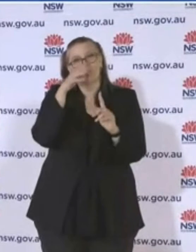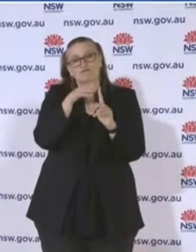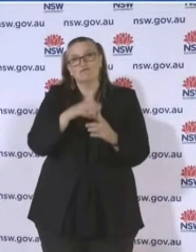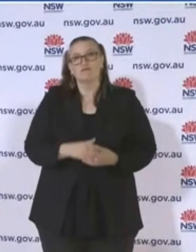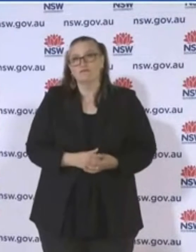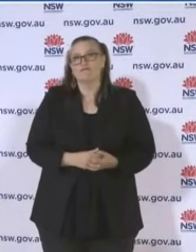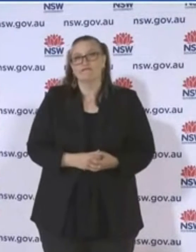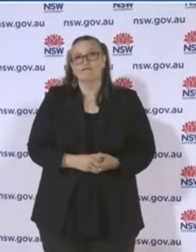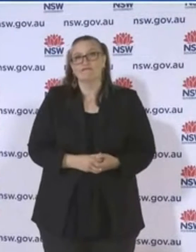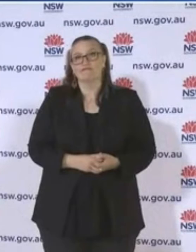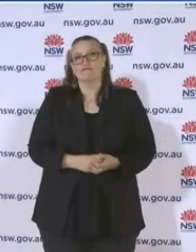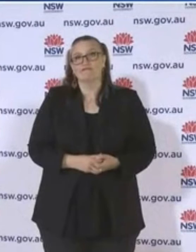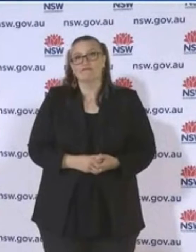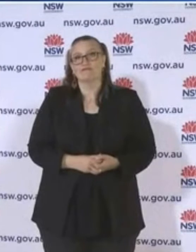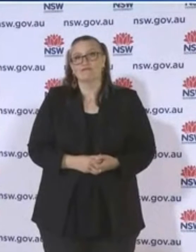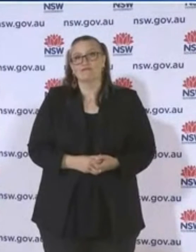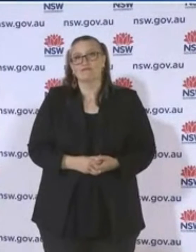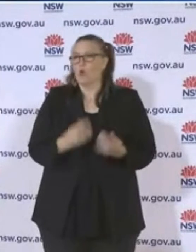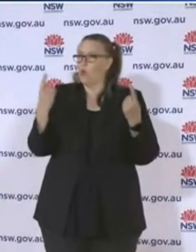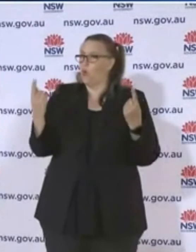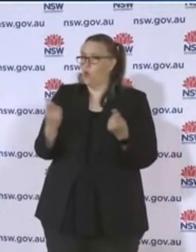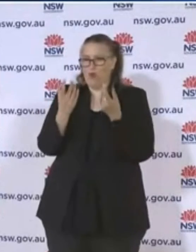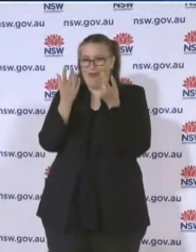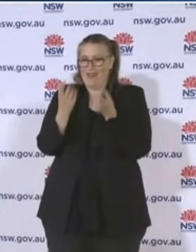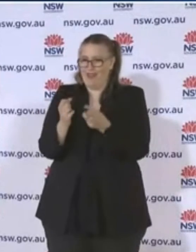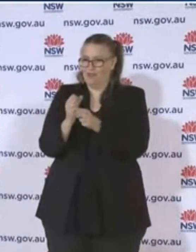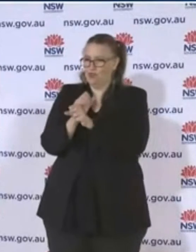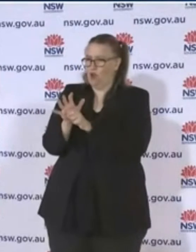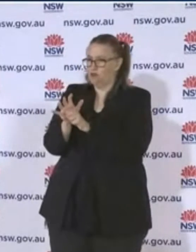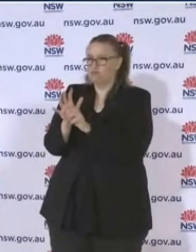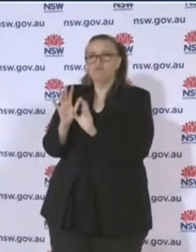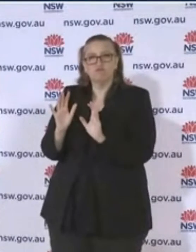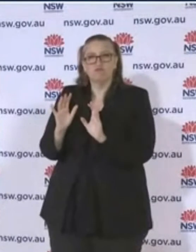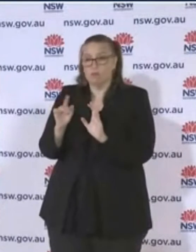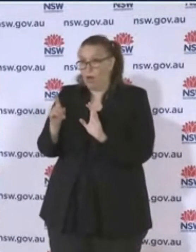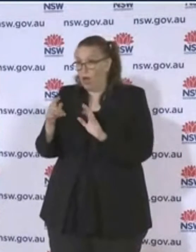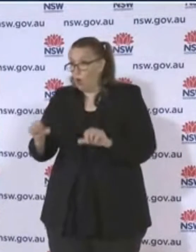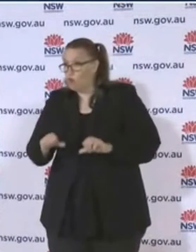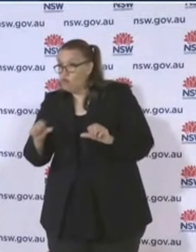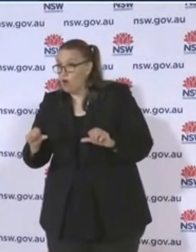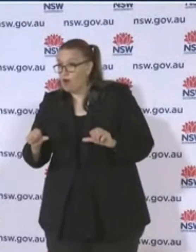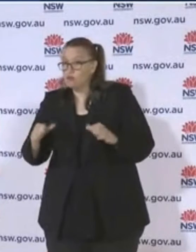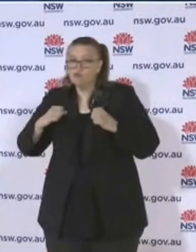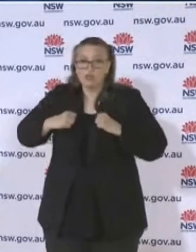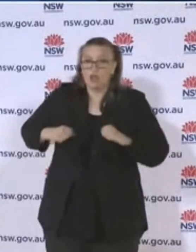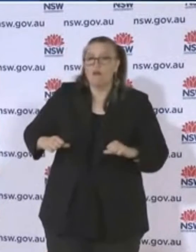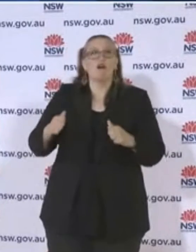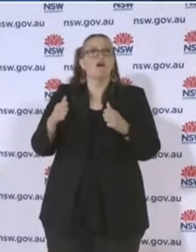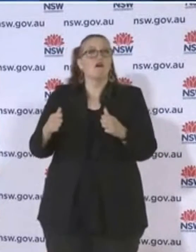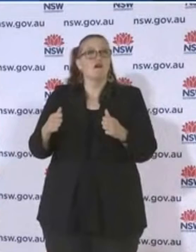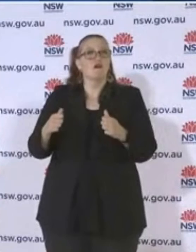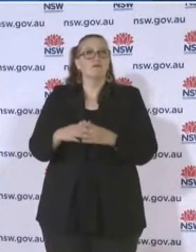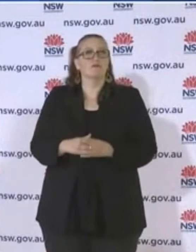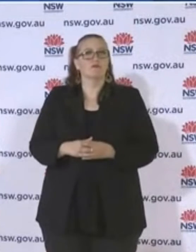people those opportunities. Living with the virus is what we'll be doing. Living with the virus is the way New South Wales has the opportunity